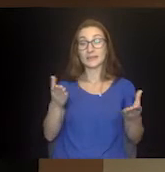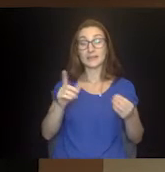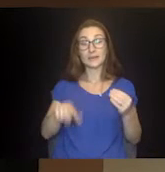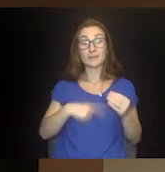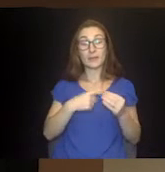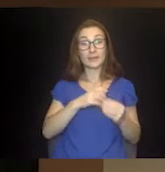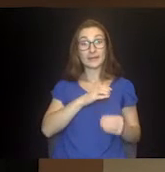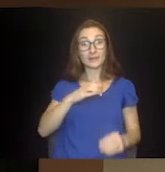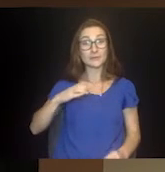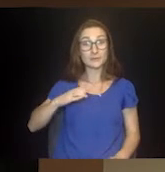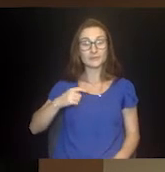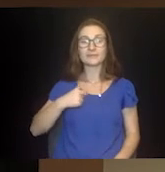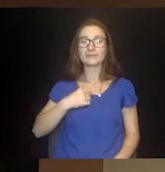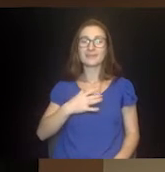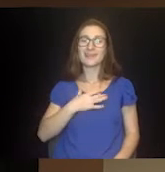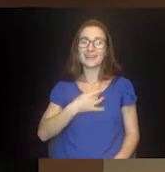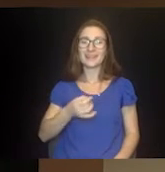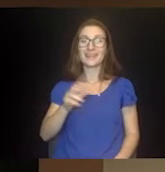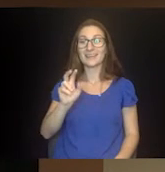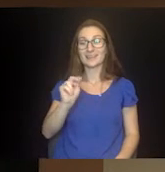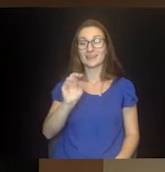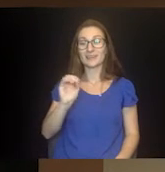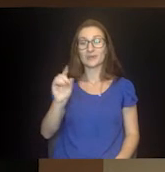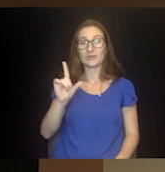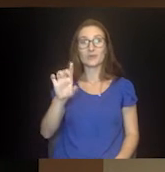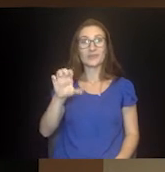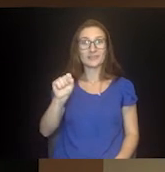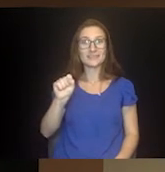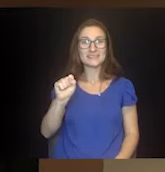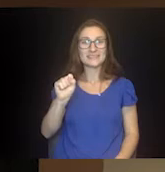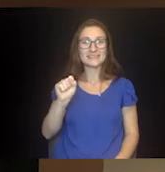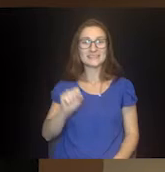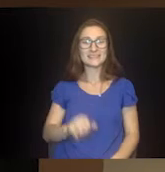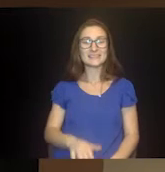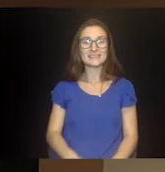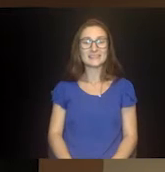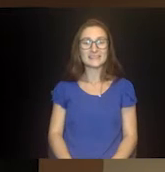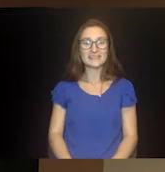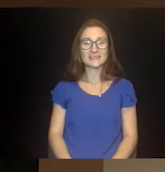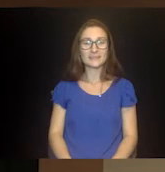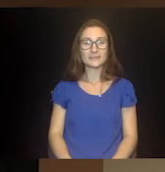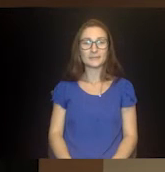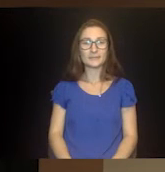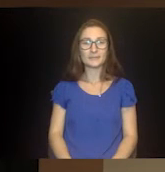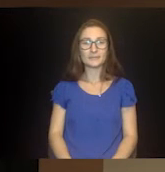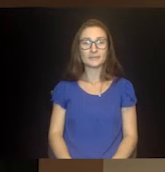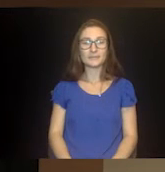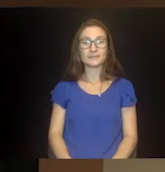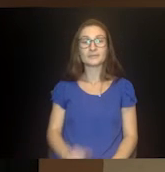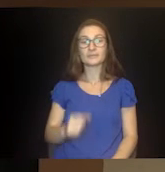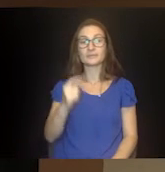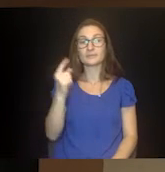My favorite thing about the council is the noodle. I like writing about the noodles.